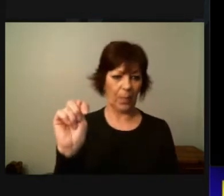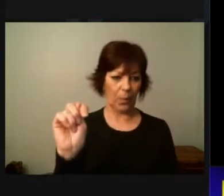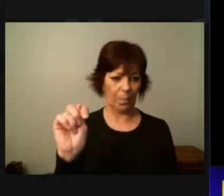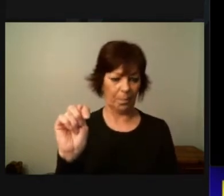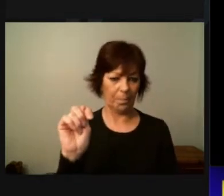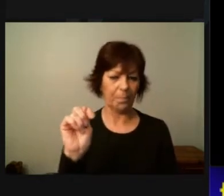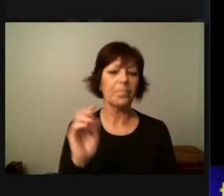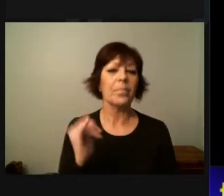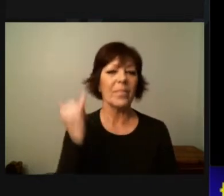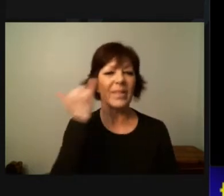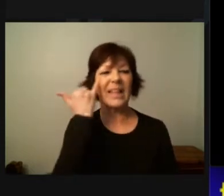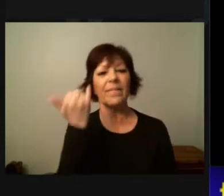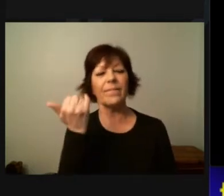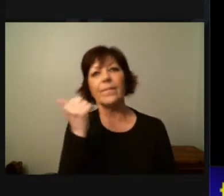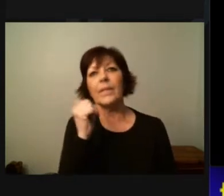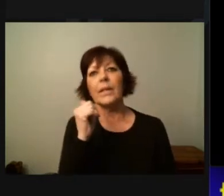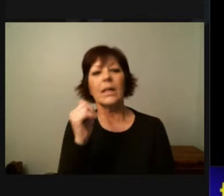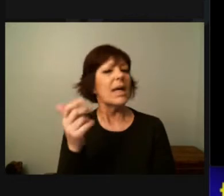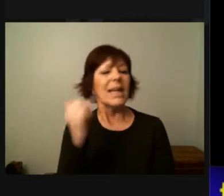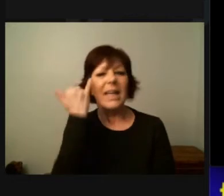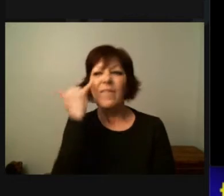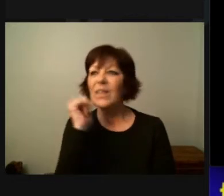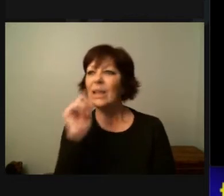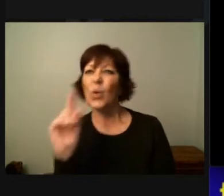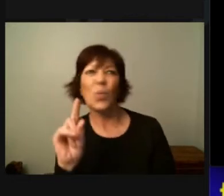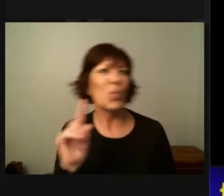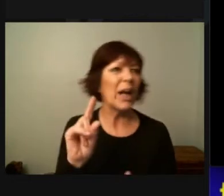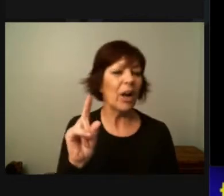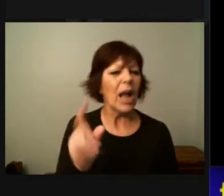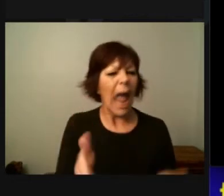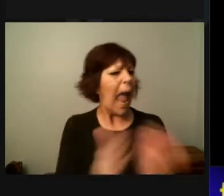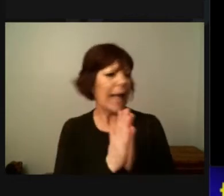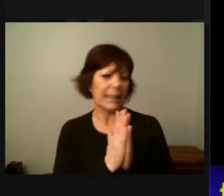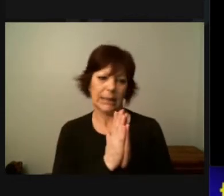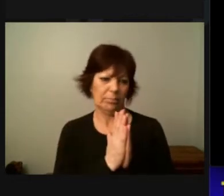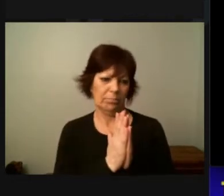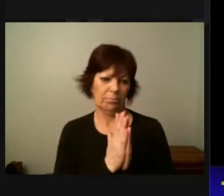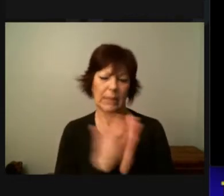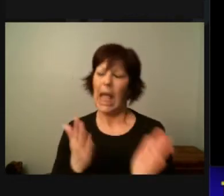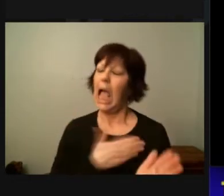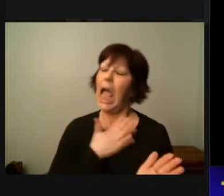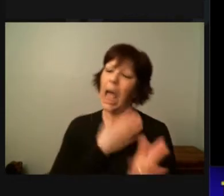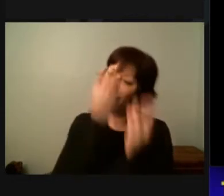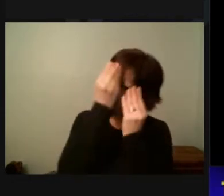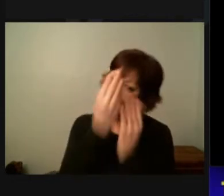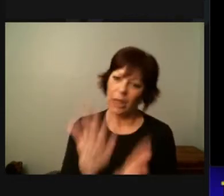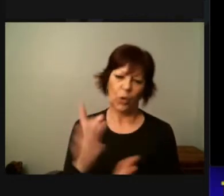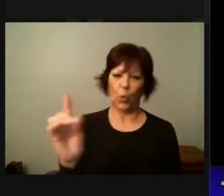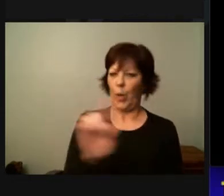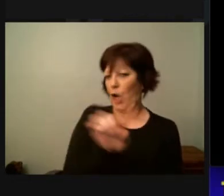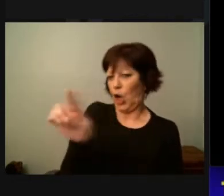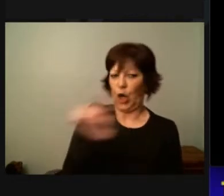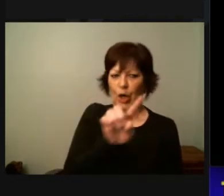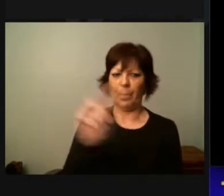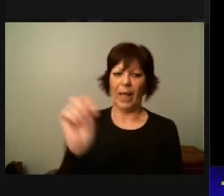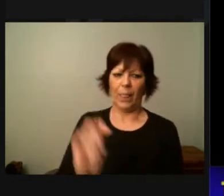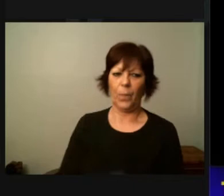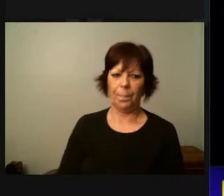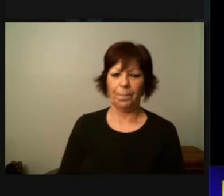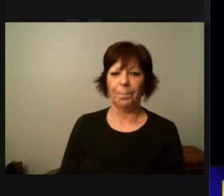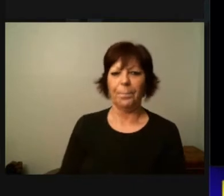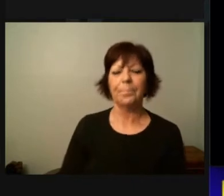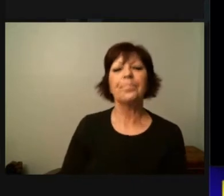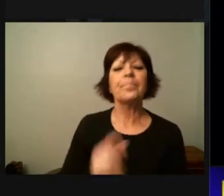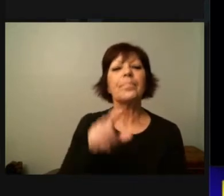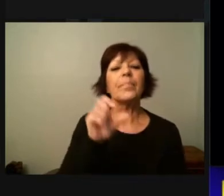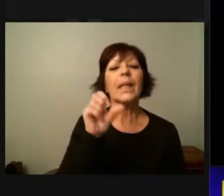not obvious to you, again, just ask any of the staff or volunteers and we'd be happy to let you know where the bathrooms are. It